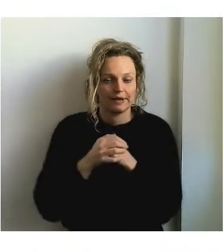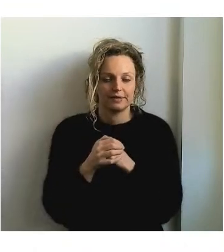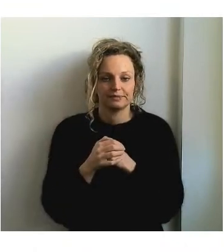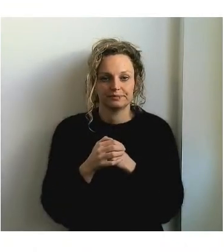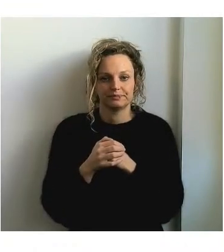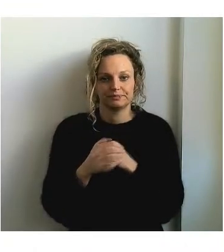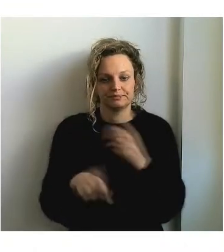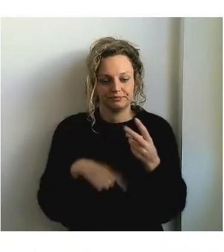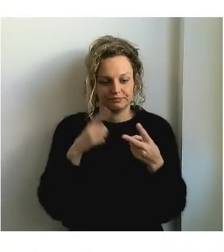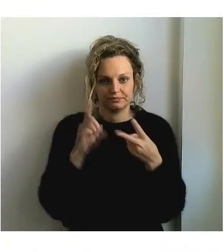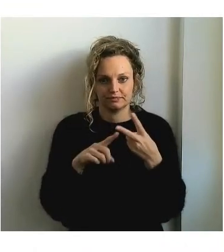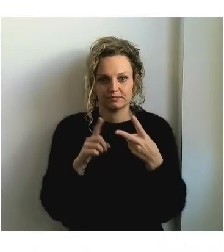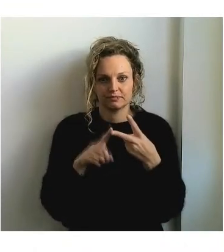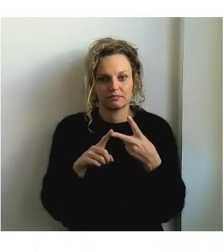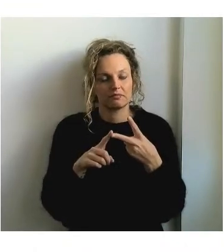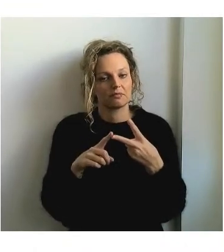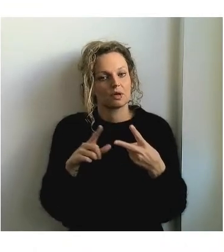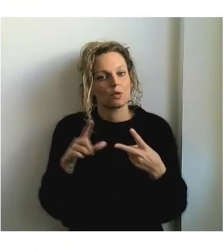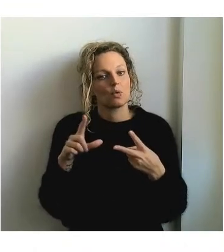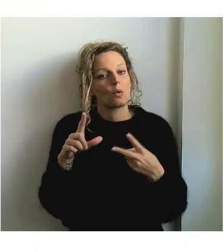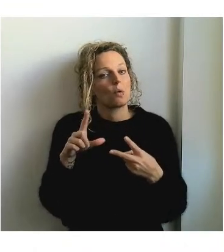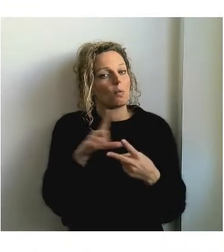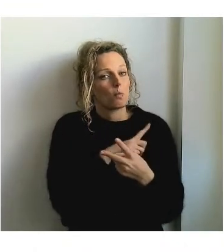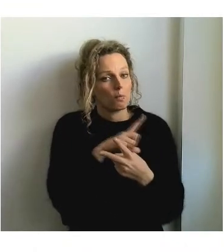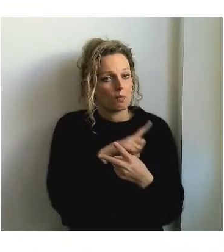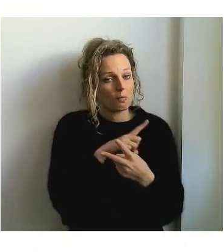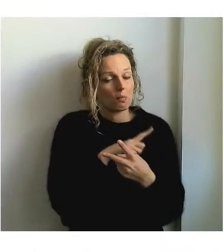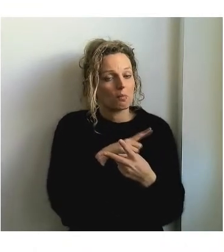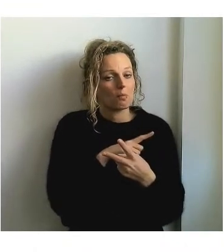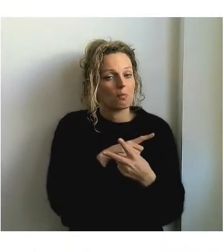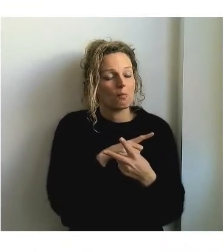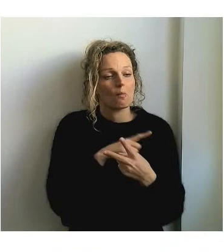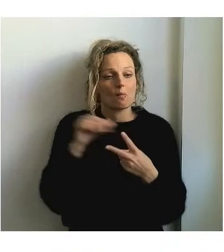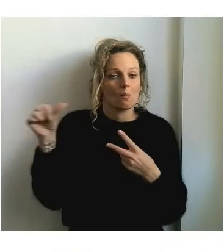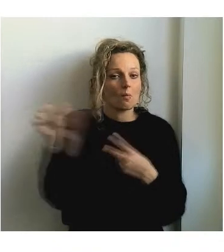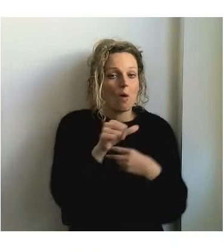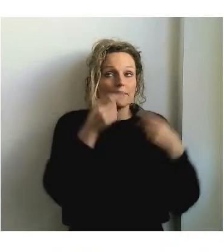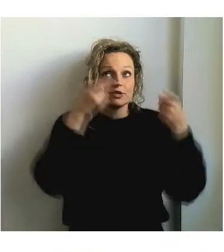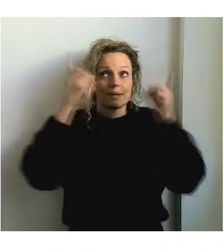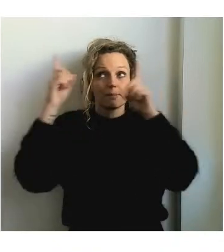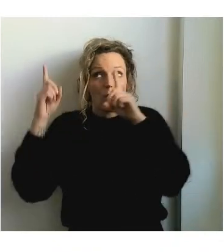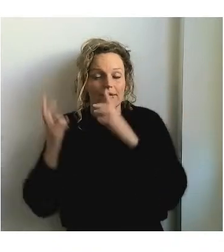should other employers sign up to Disability Confident?